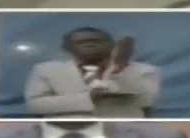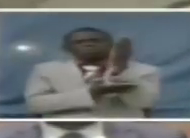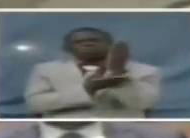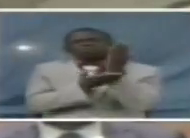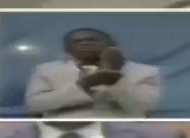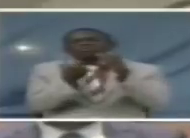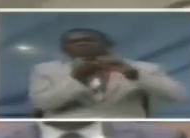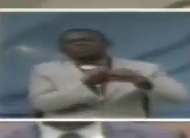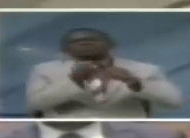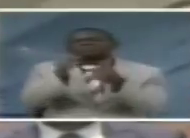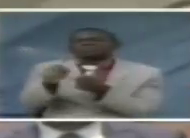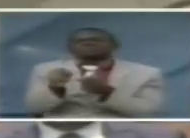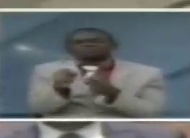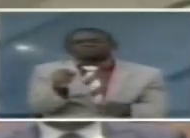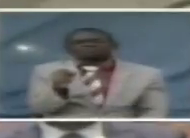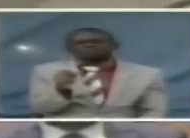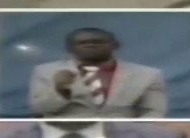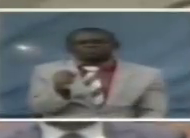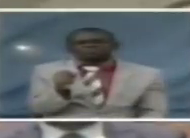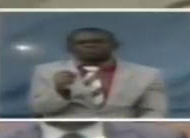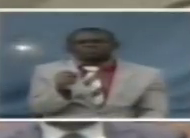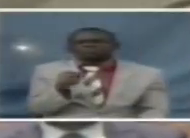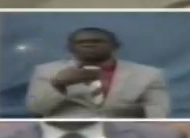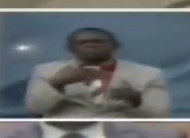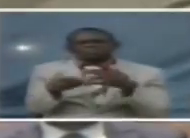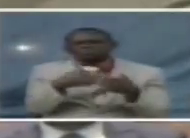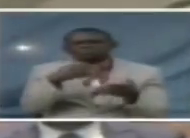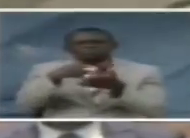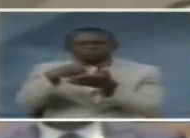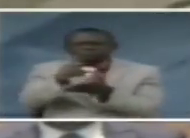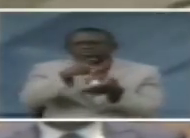Mr. Speaker, this system will enhance security,